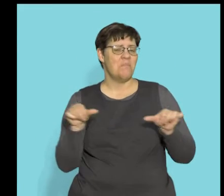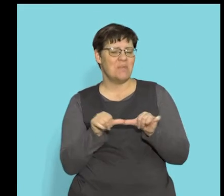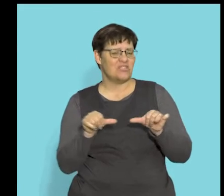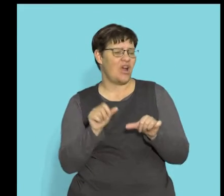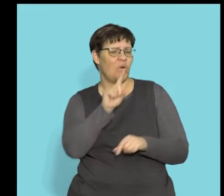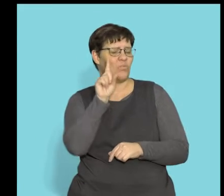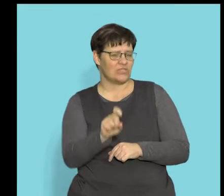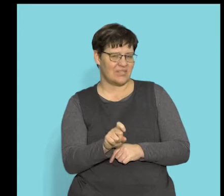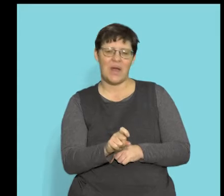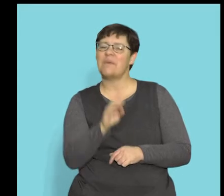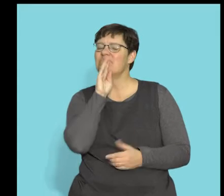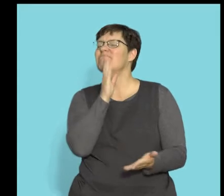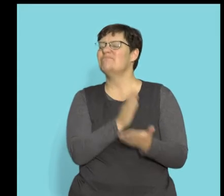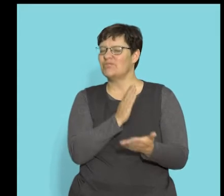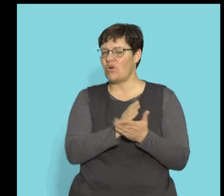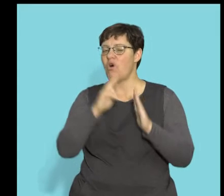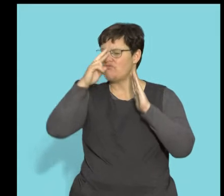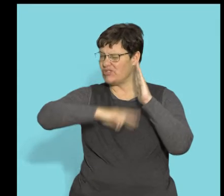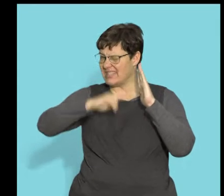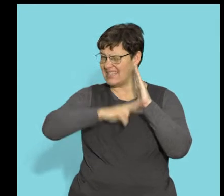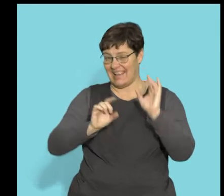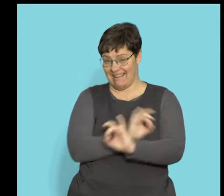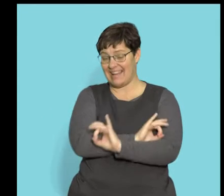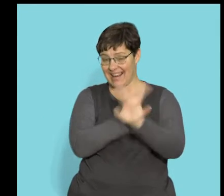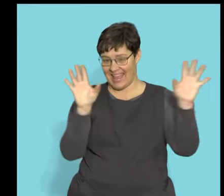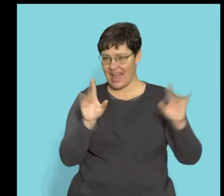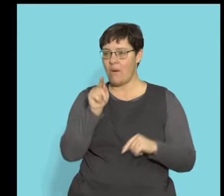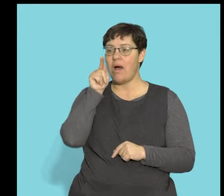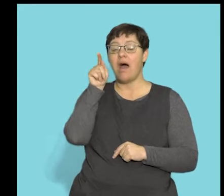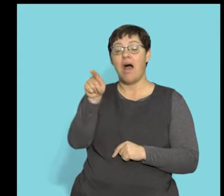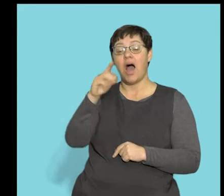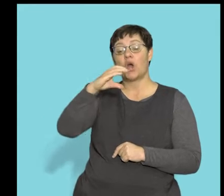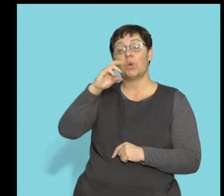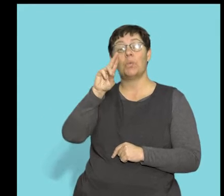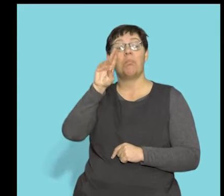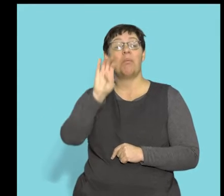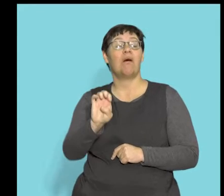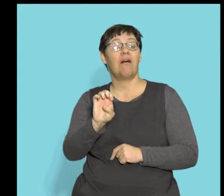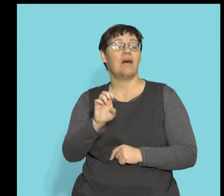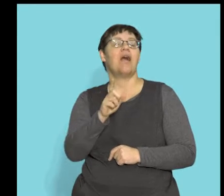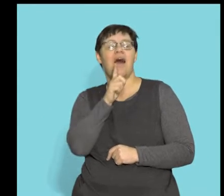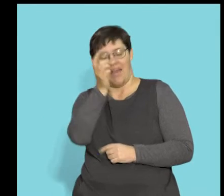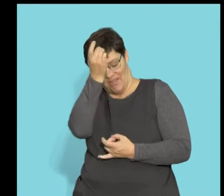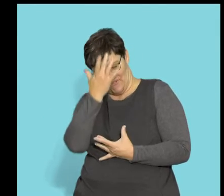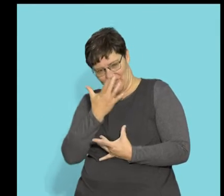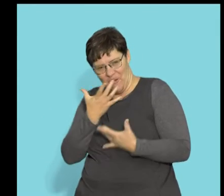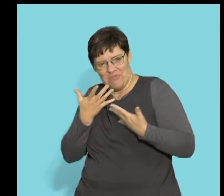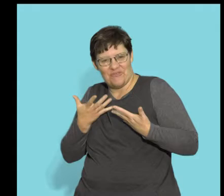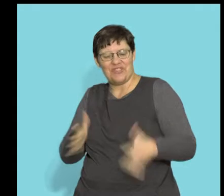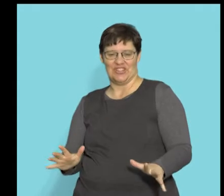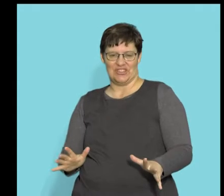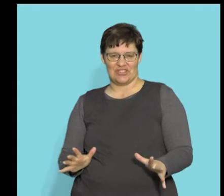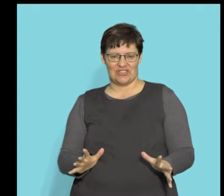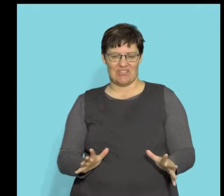So with measurement questions, please make sure that you read your question carefully, because the fact that this is a cube is your